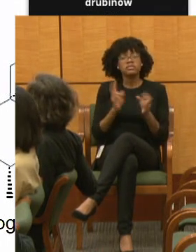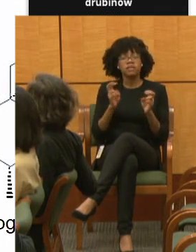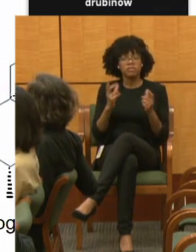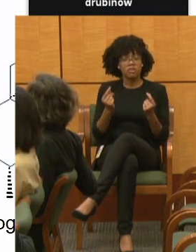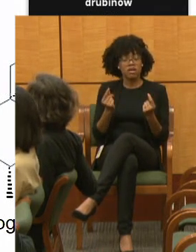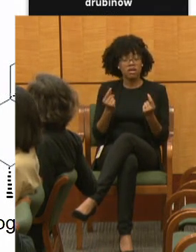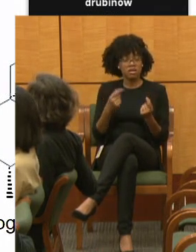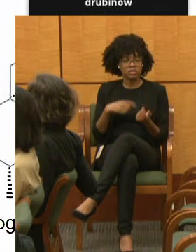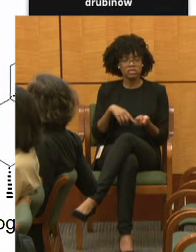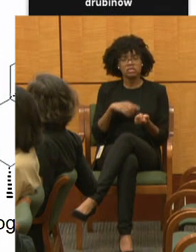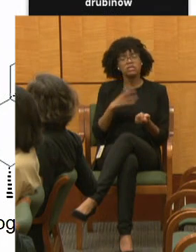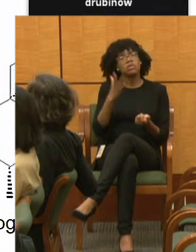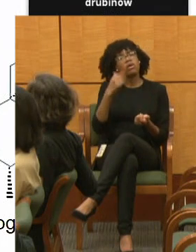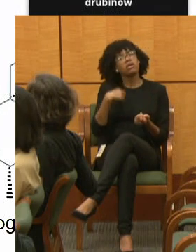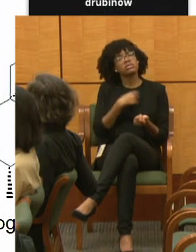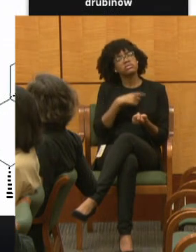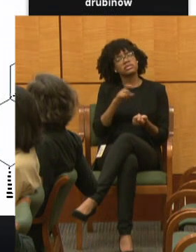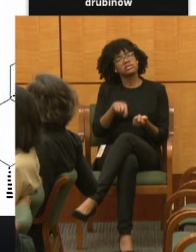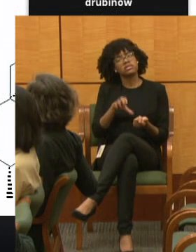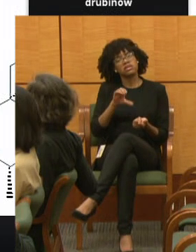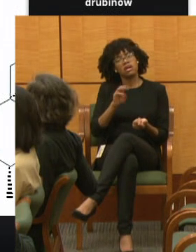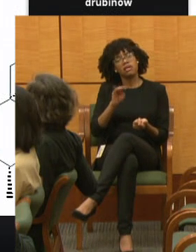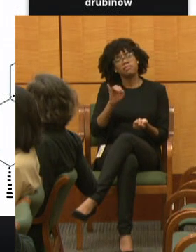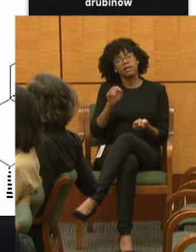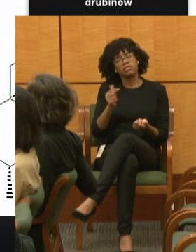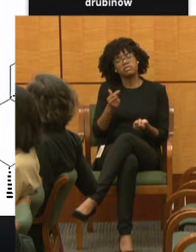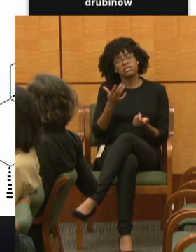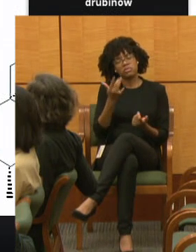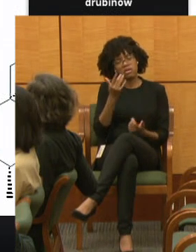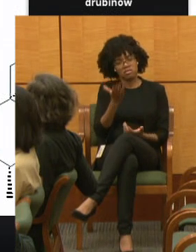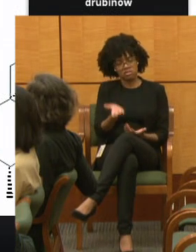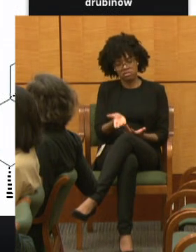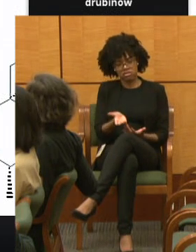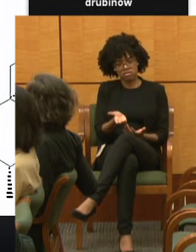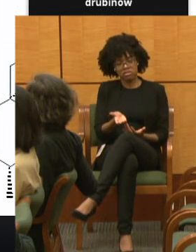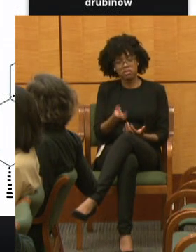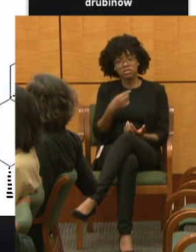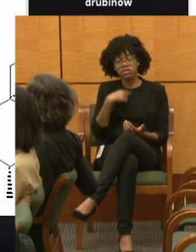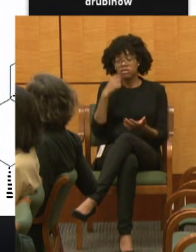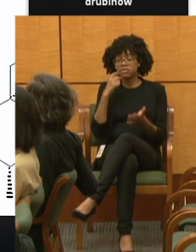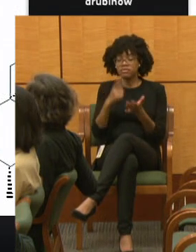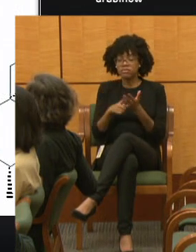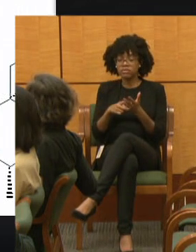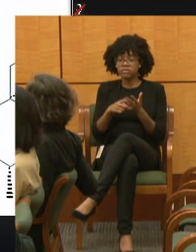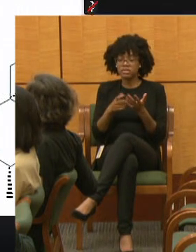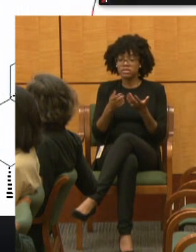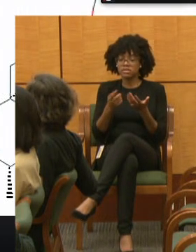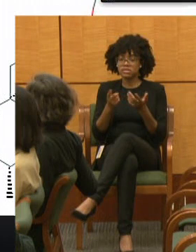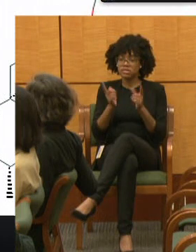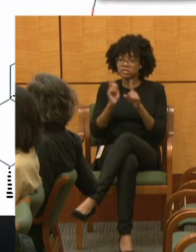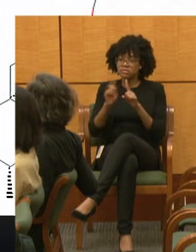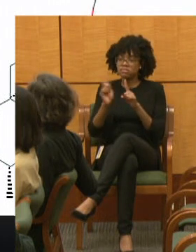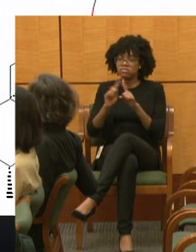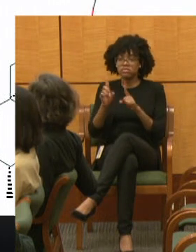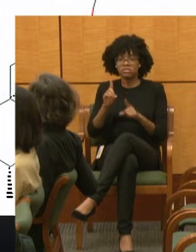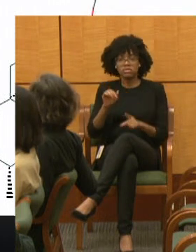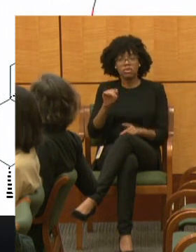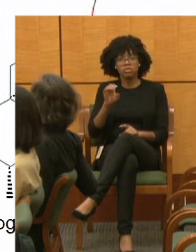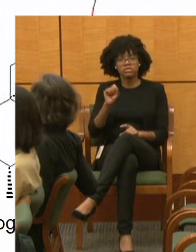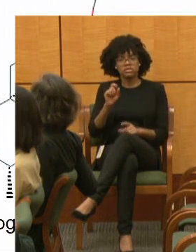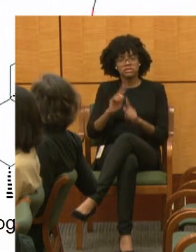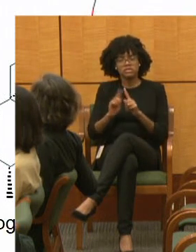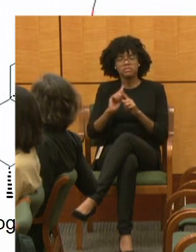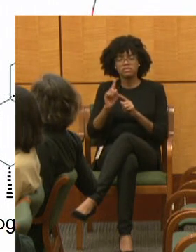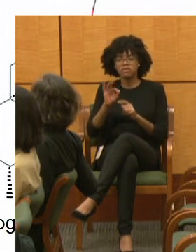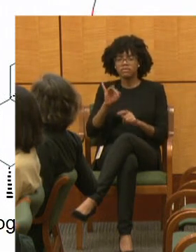compound hormonal therapy? We've seen numerous times the variety of dosage forms and various drugs that have been approved by the